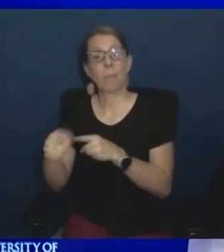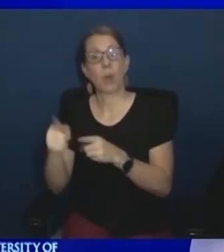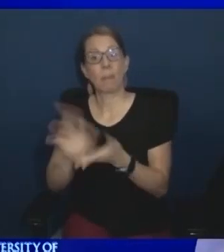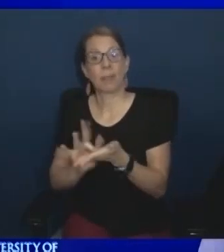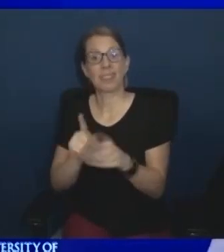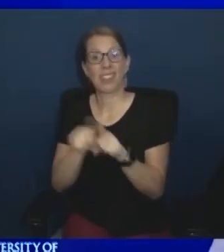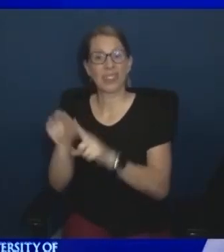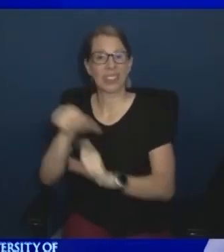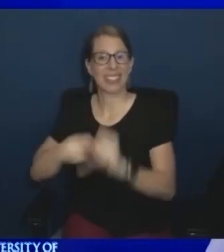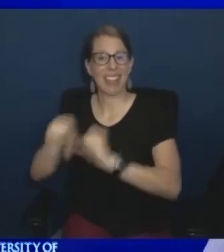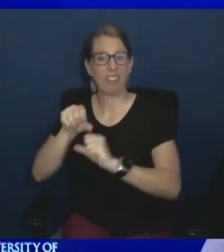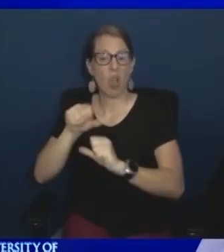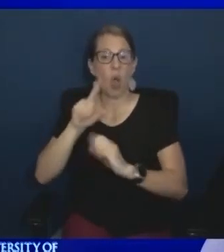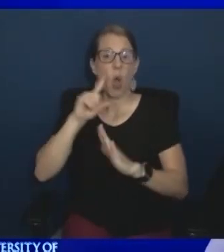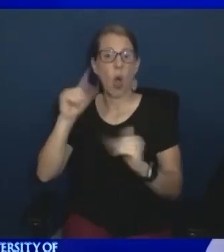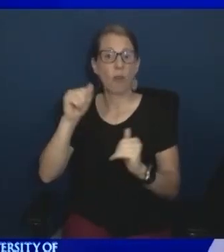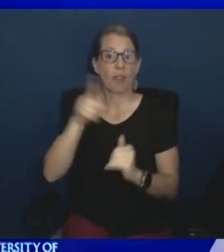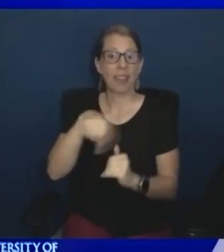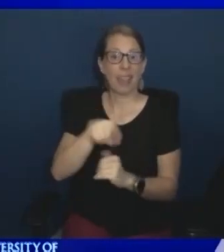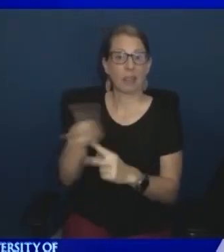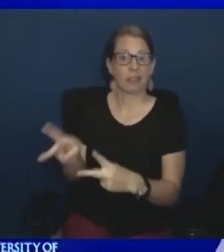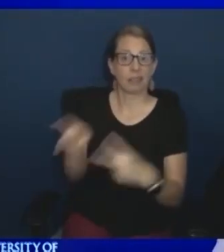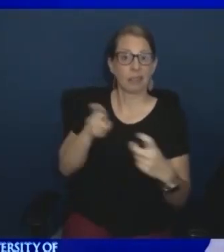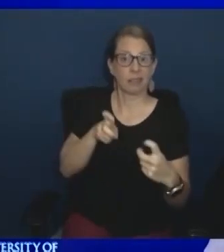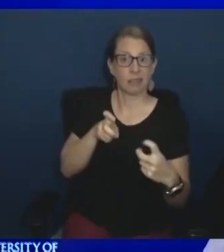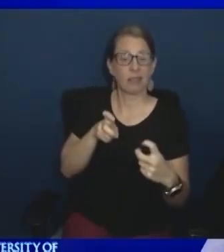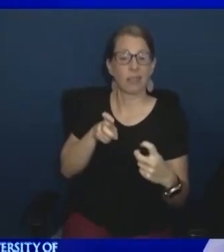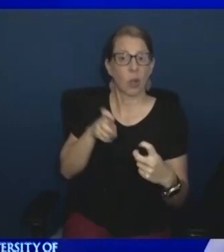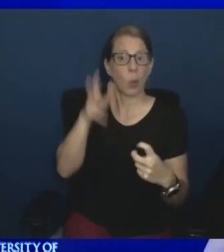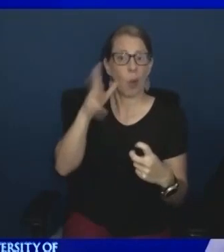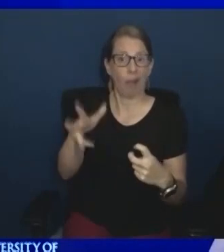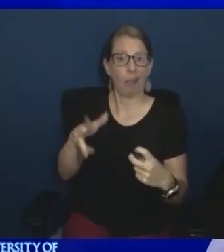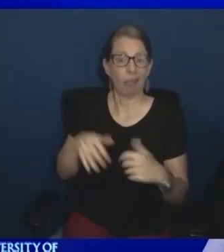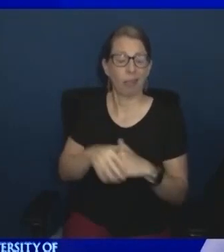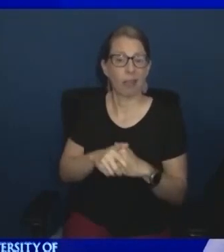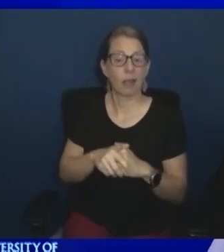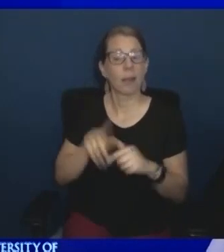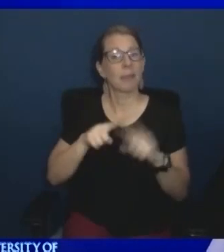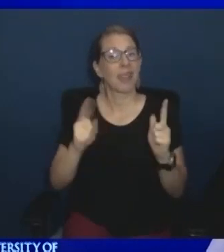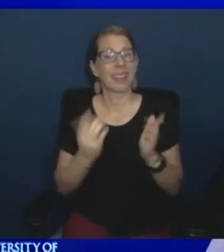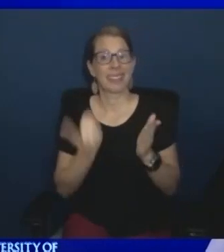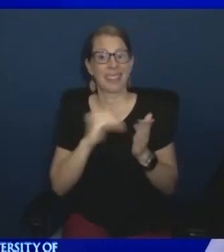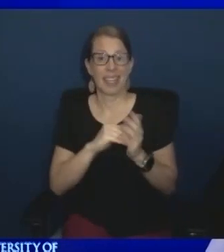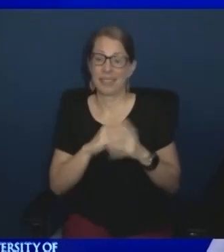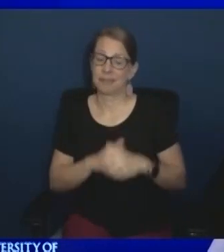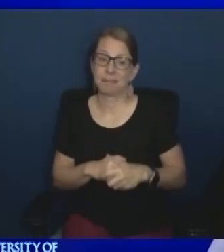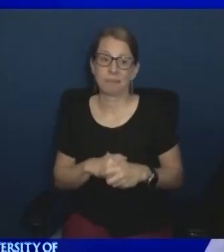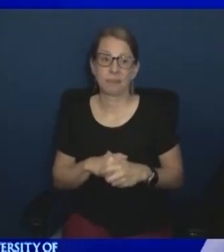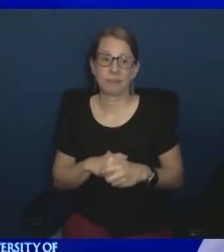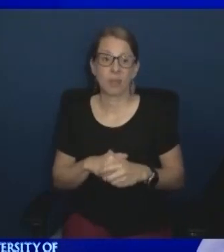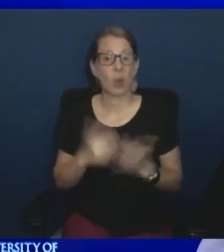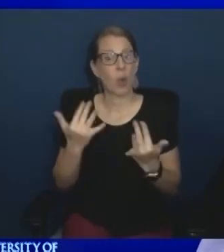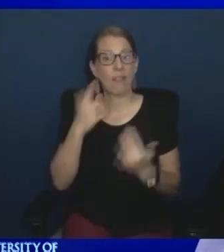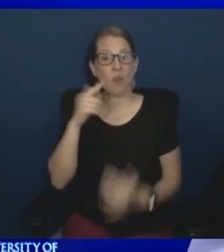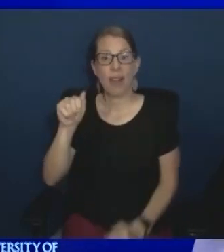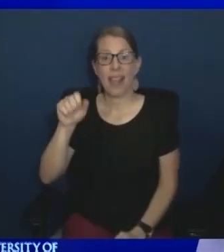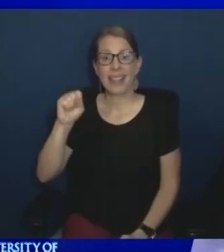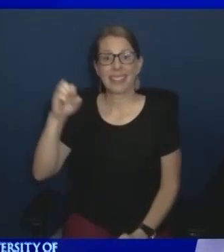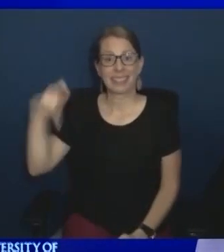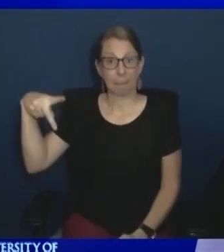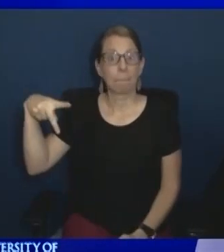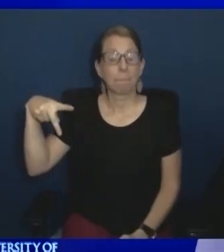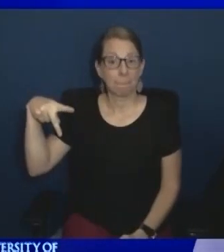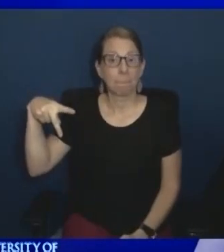they will take cues from the pure medicine and science. But again, we're waiting for ACIP, which is that the Committee